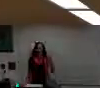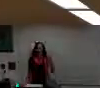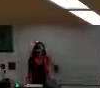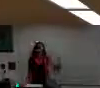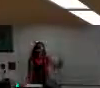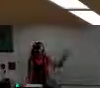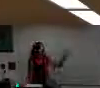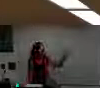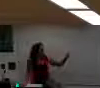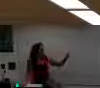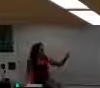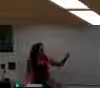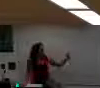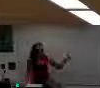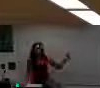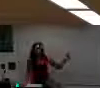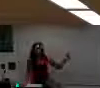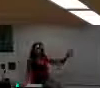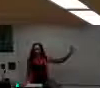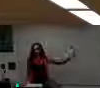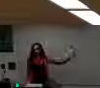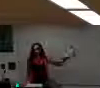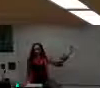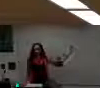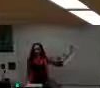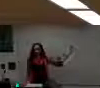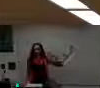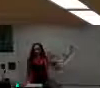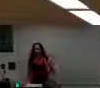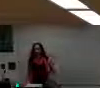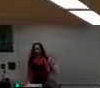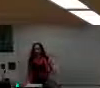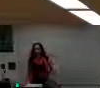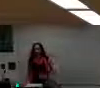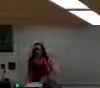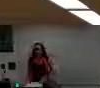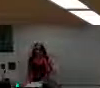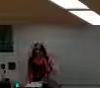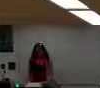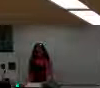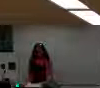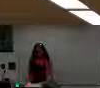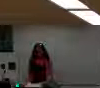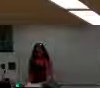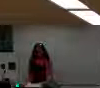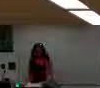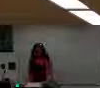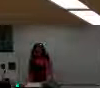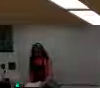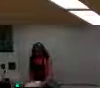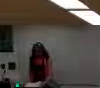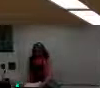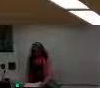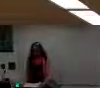positive outcomes, in, for example, in relation to education, this kind of self-confidence, or the actual skills to be able to navigate